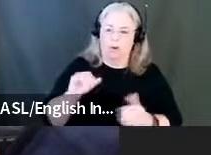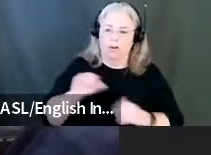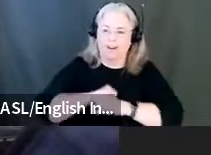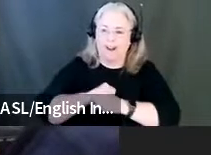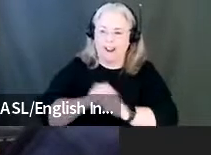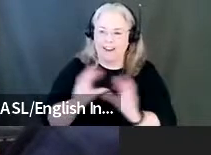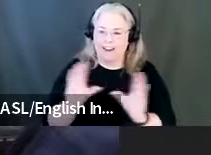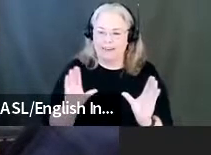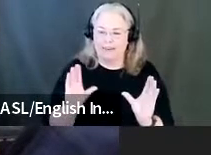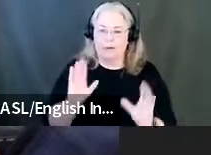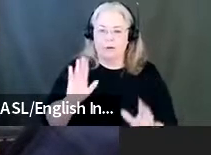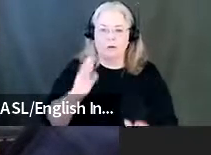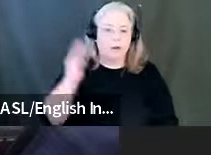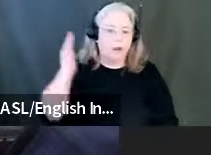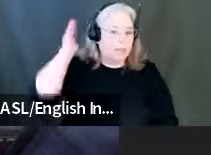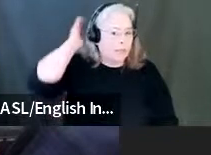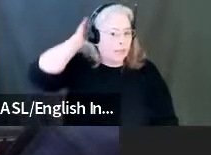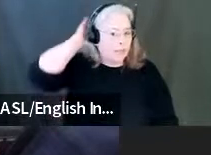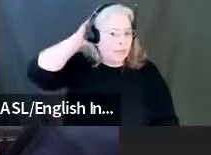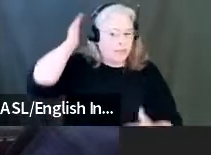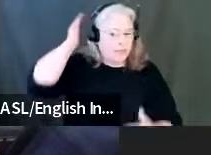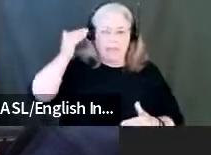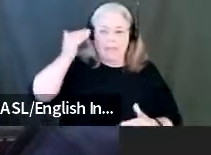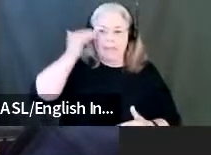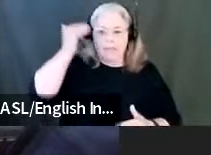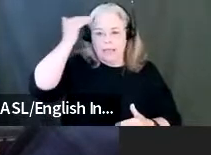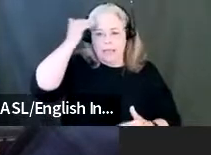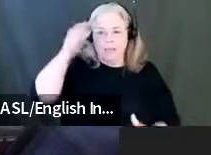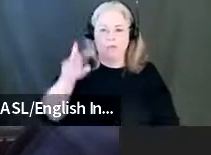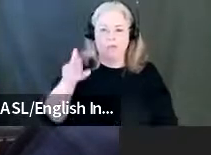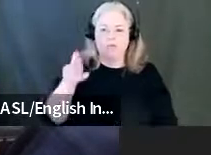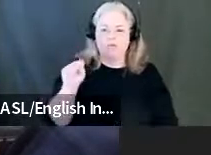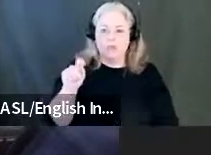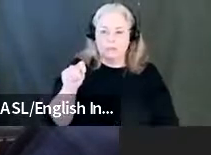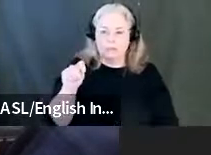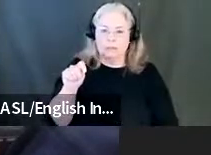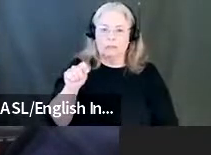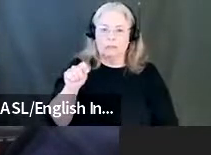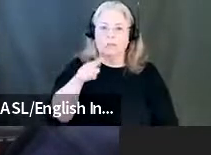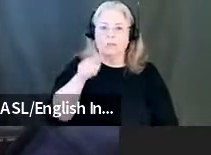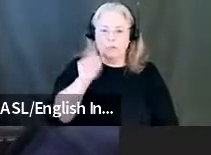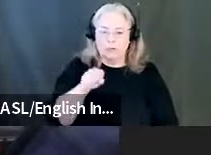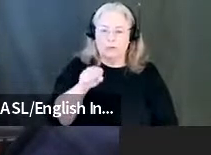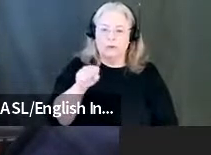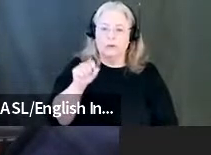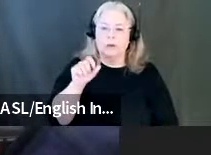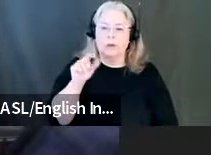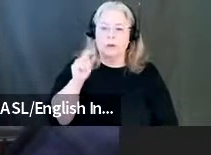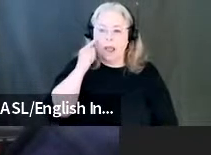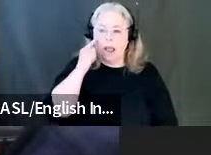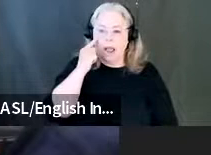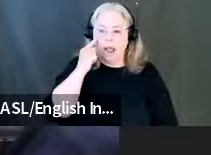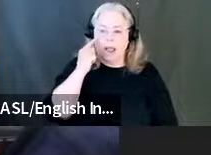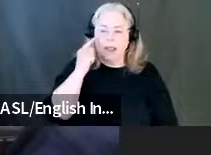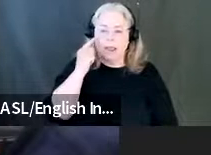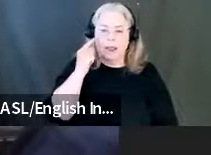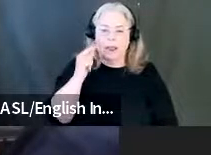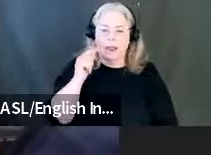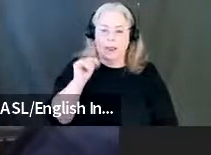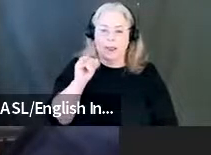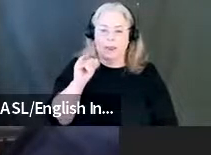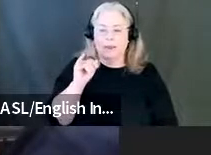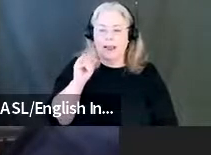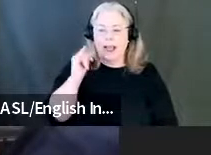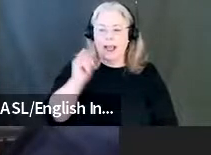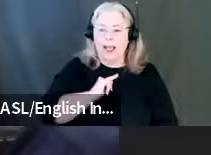then her headrest. I'm going to show you what I did with the headrest so that she can take photos with an iSelfie button, which is